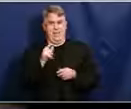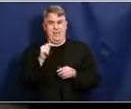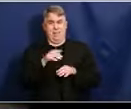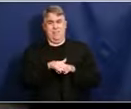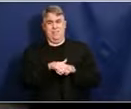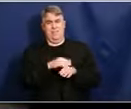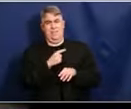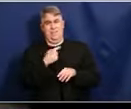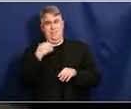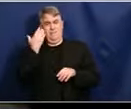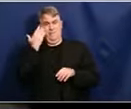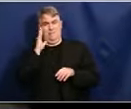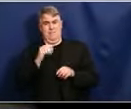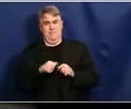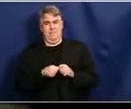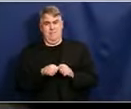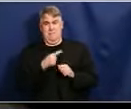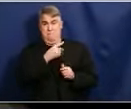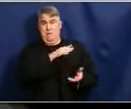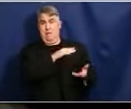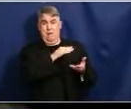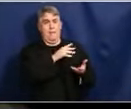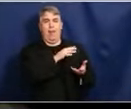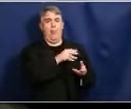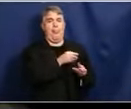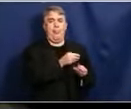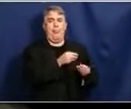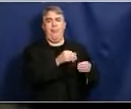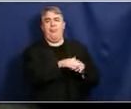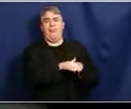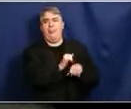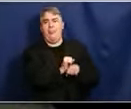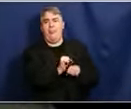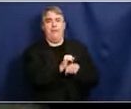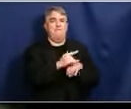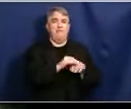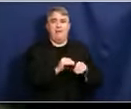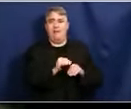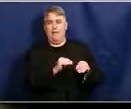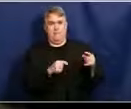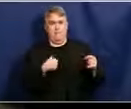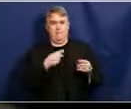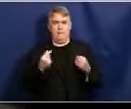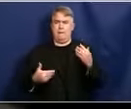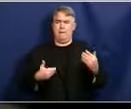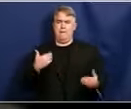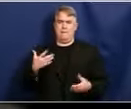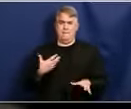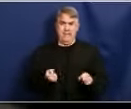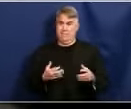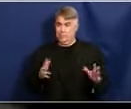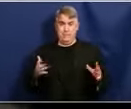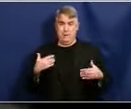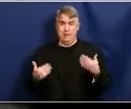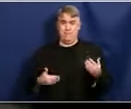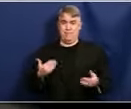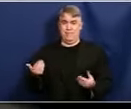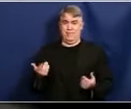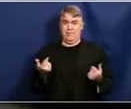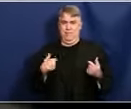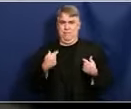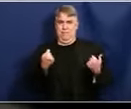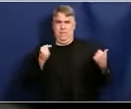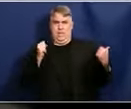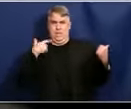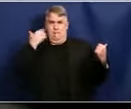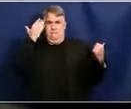arms. And so they have appointments available because it takes them longer to get them in arms. I don't know. I can't really speculate on what LA County is doing. All we